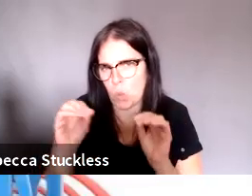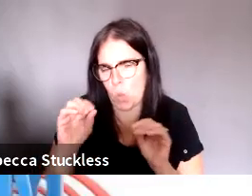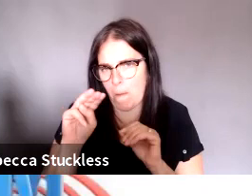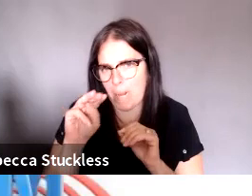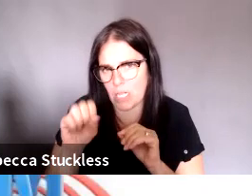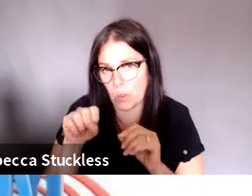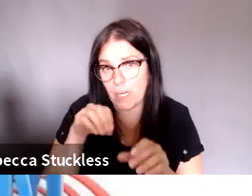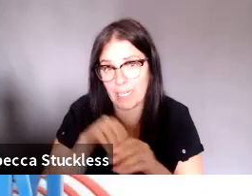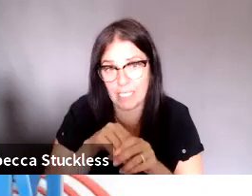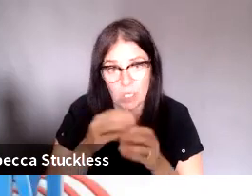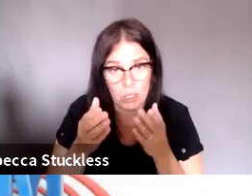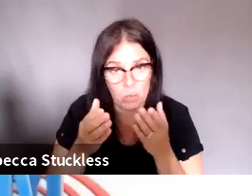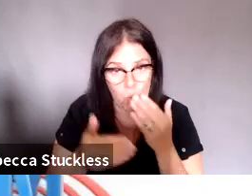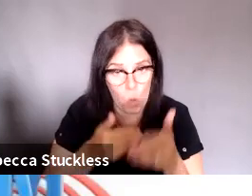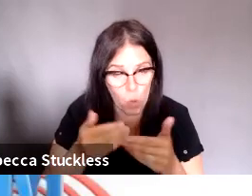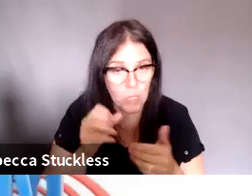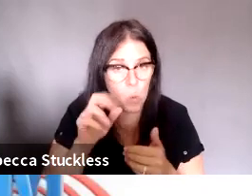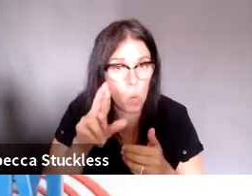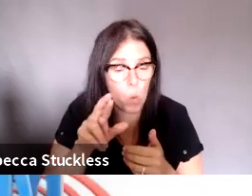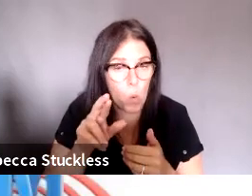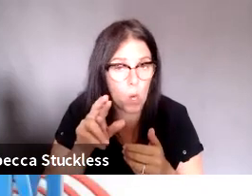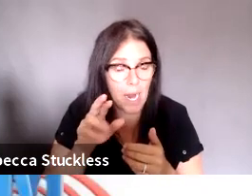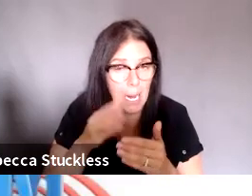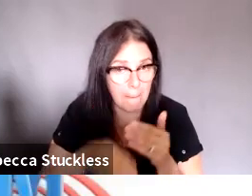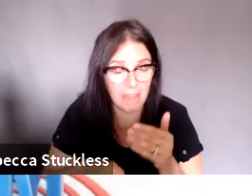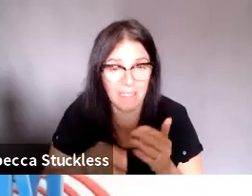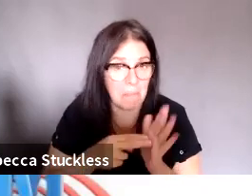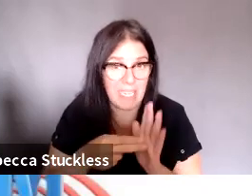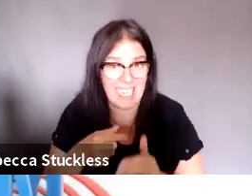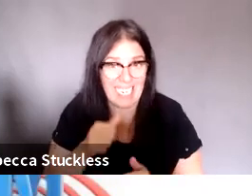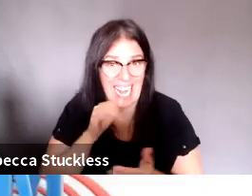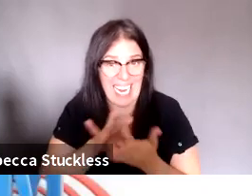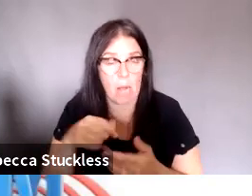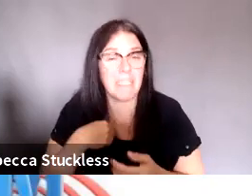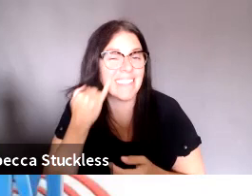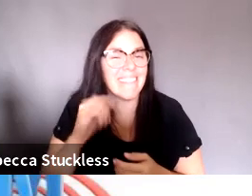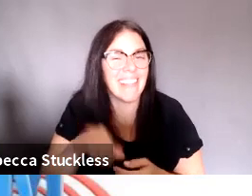or completed, I wouldn't have counted toward your learner served target.